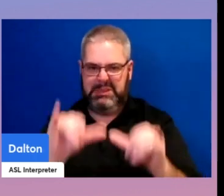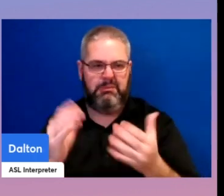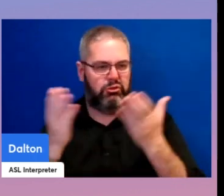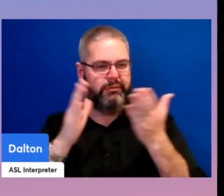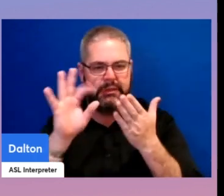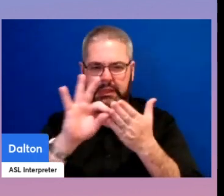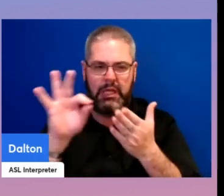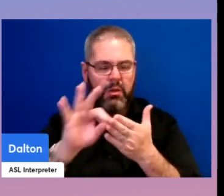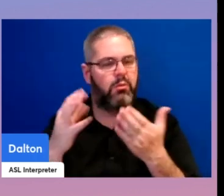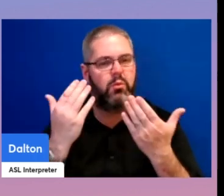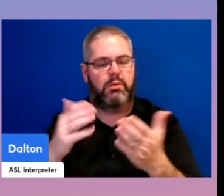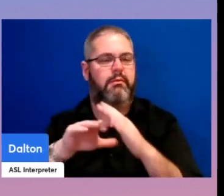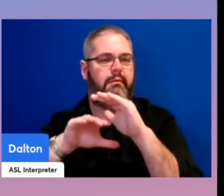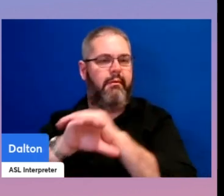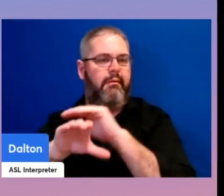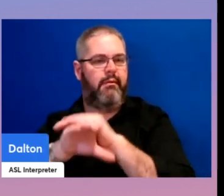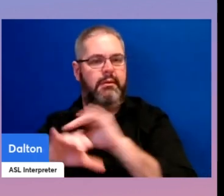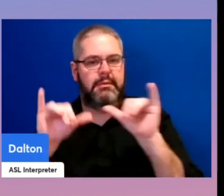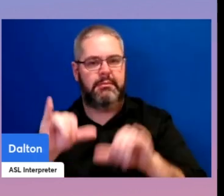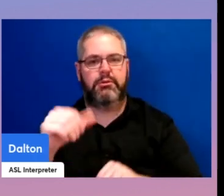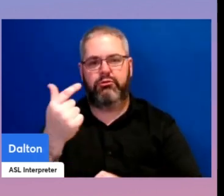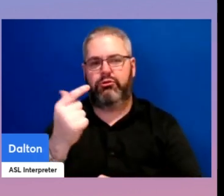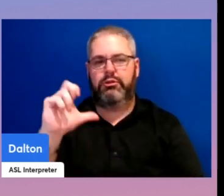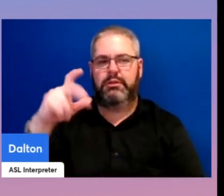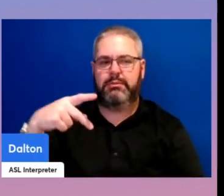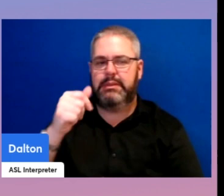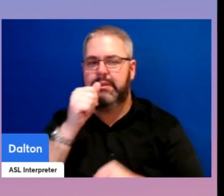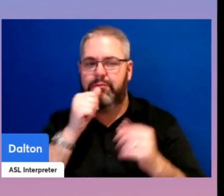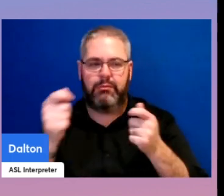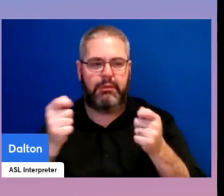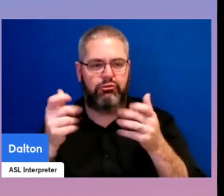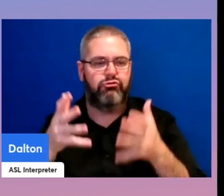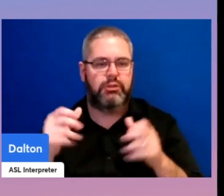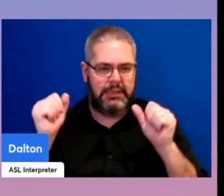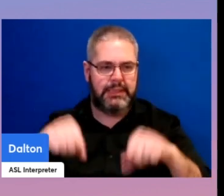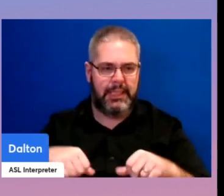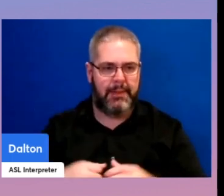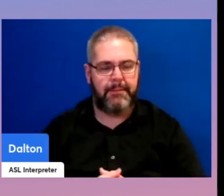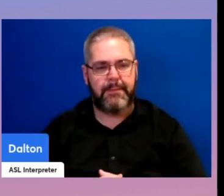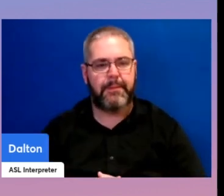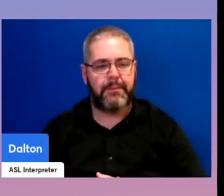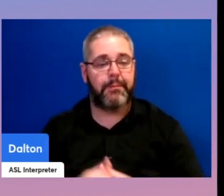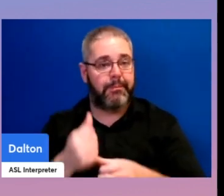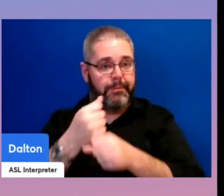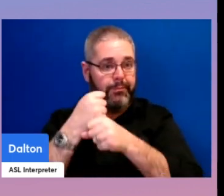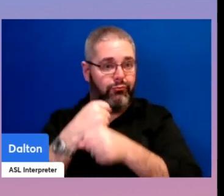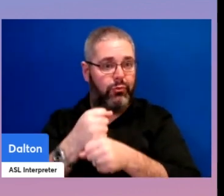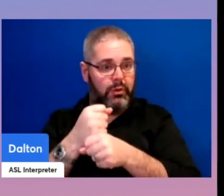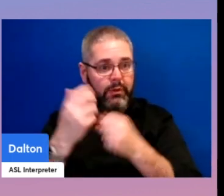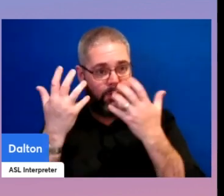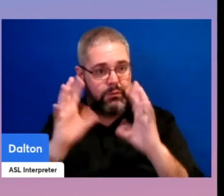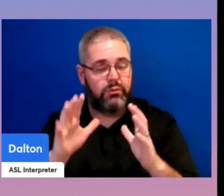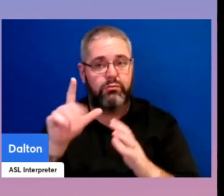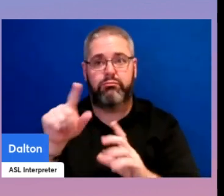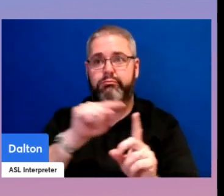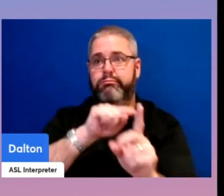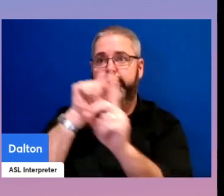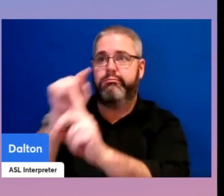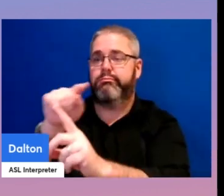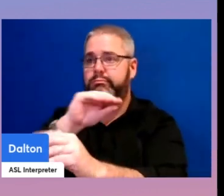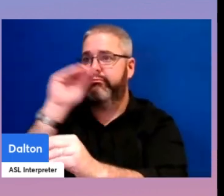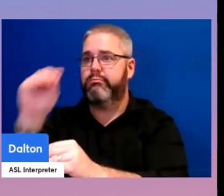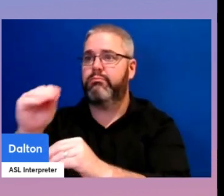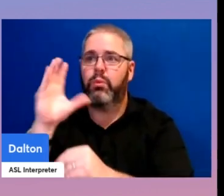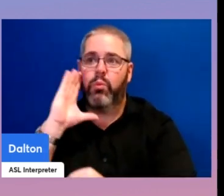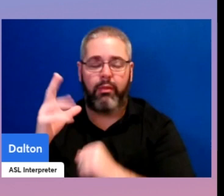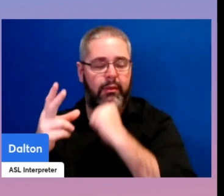can access GCP Secrets Manager. So we have created the destination that would